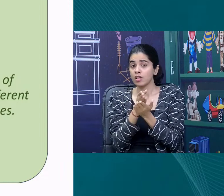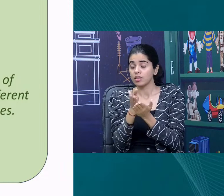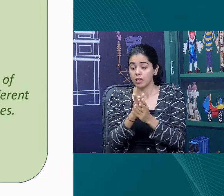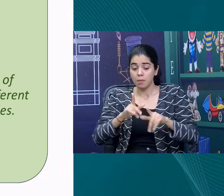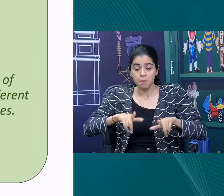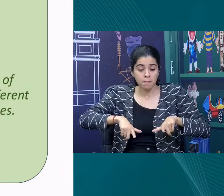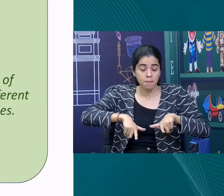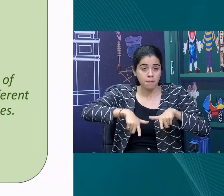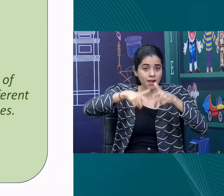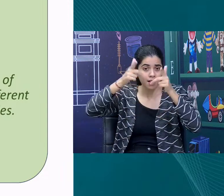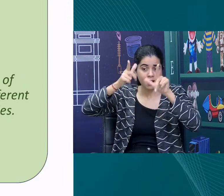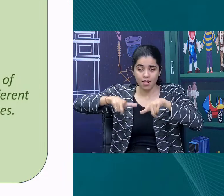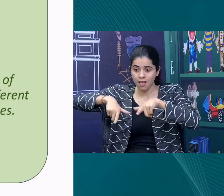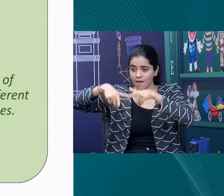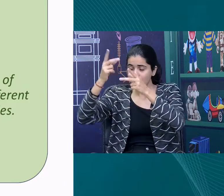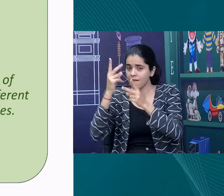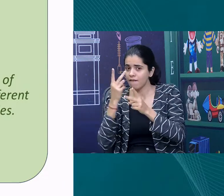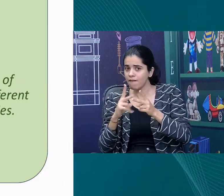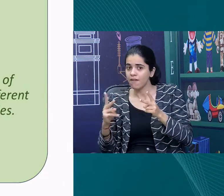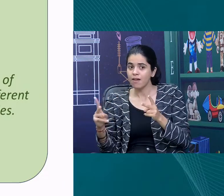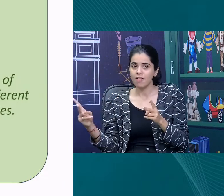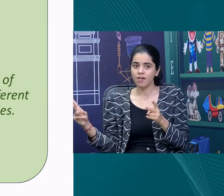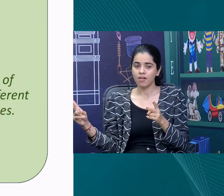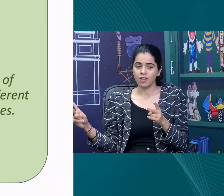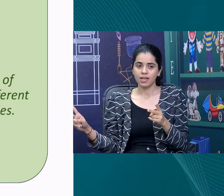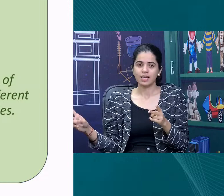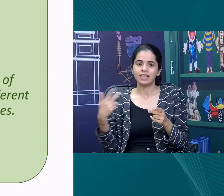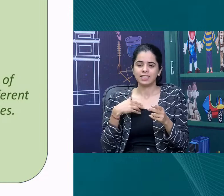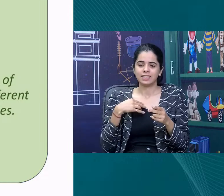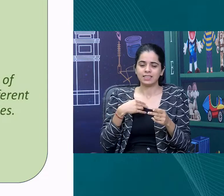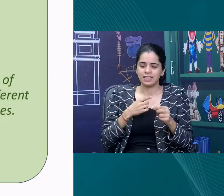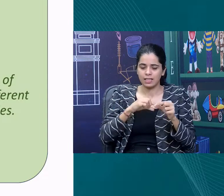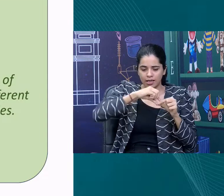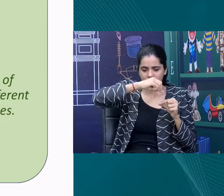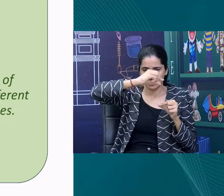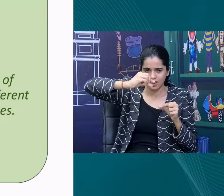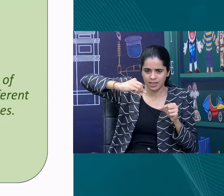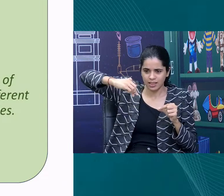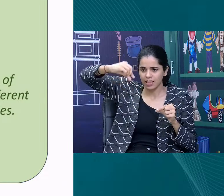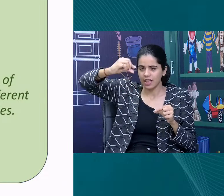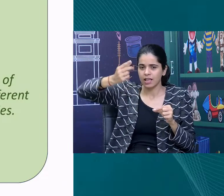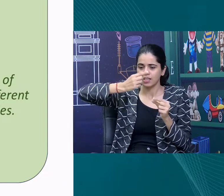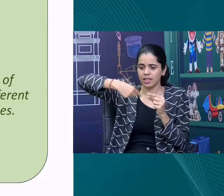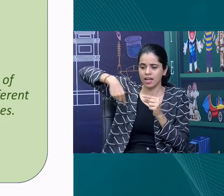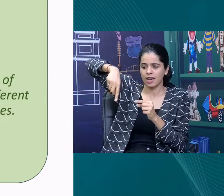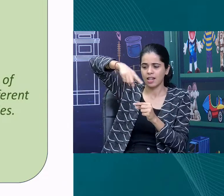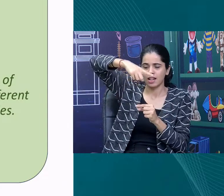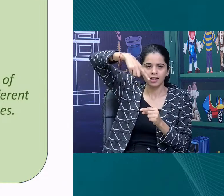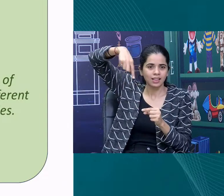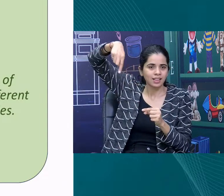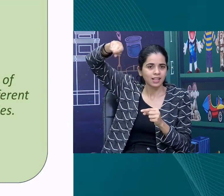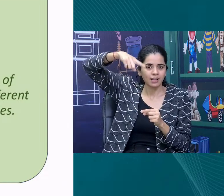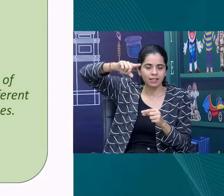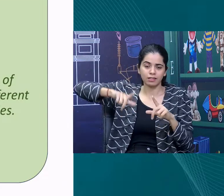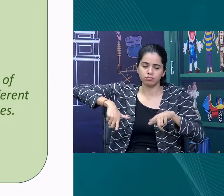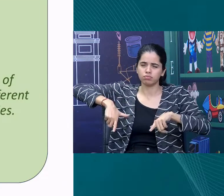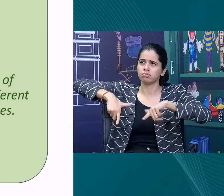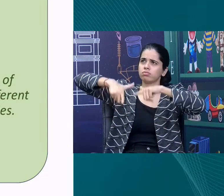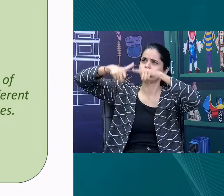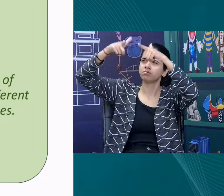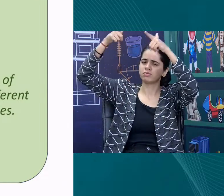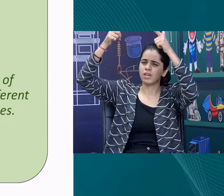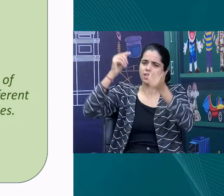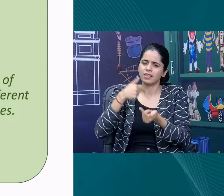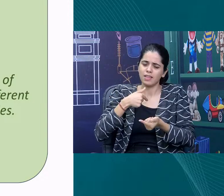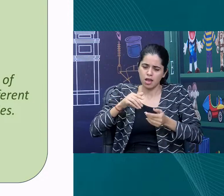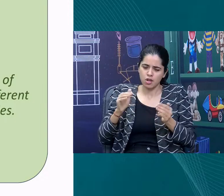of plants. Teacher tells them, these are creepers, these are trees, these are plants, and then shows them maybe a